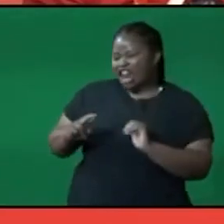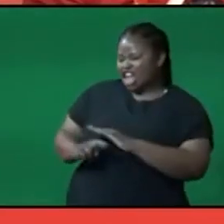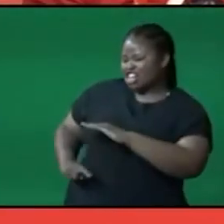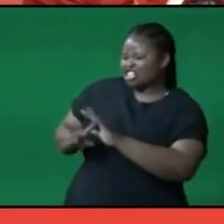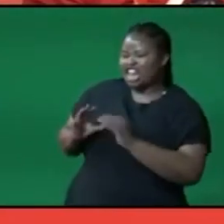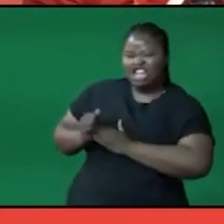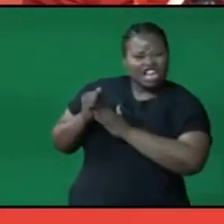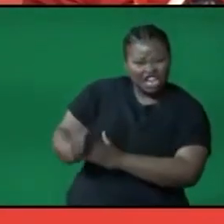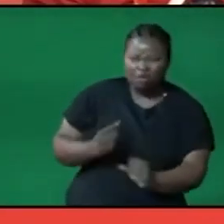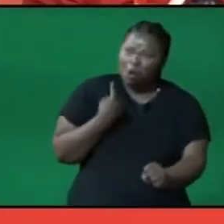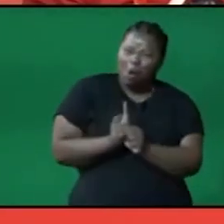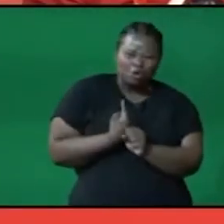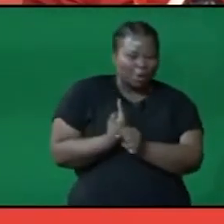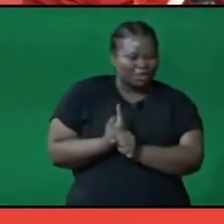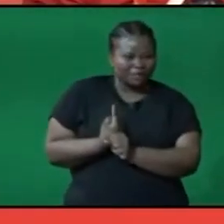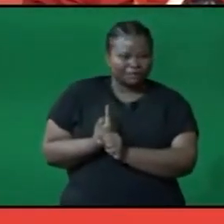and always